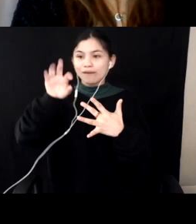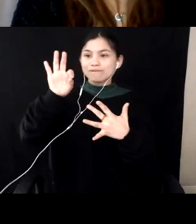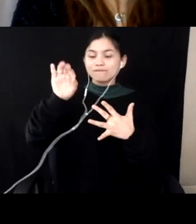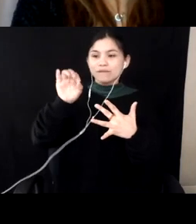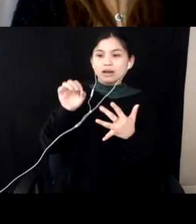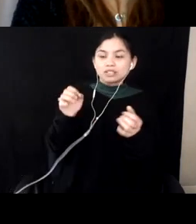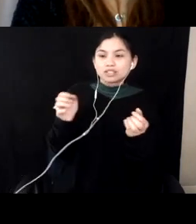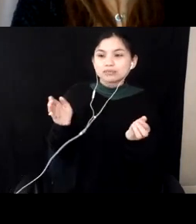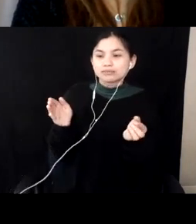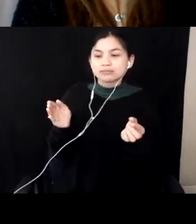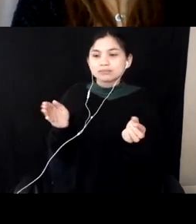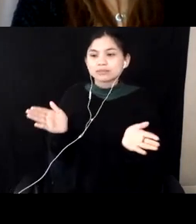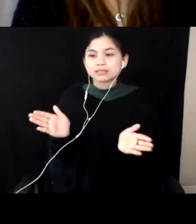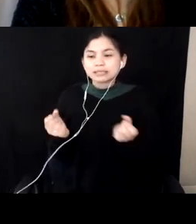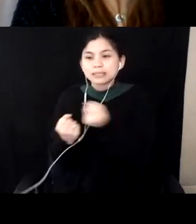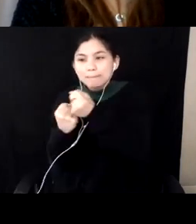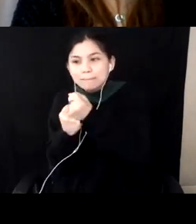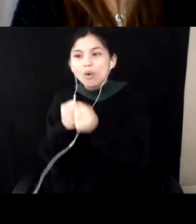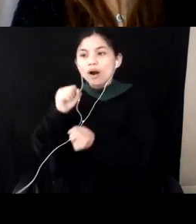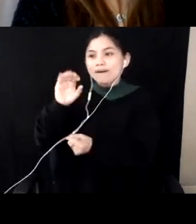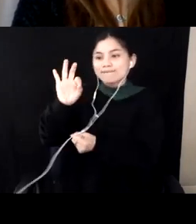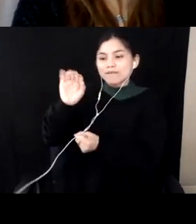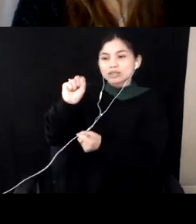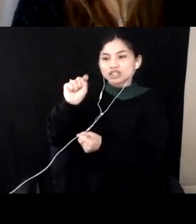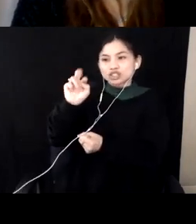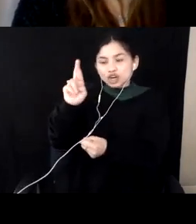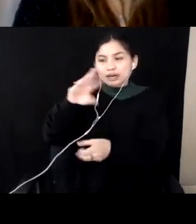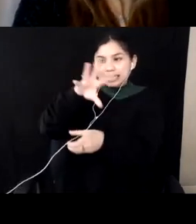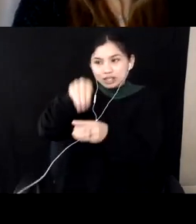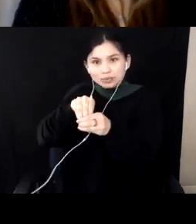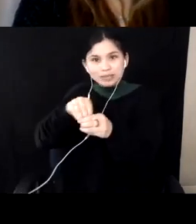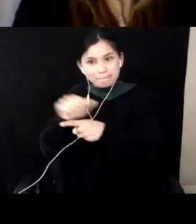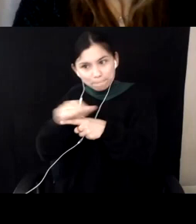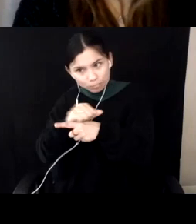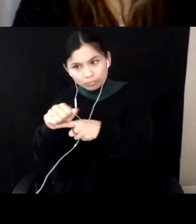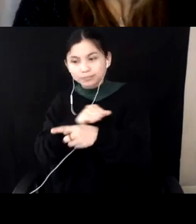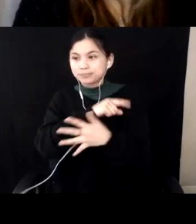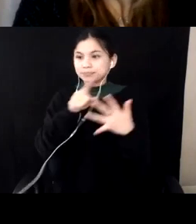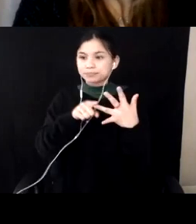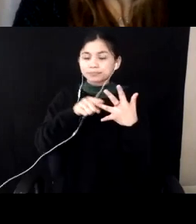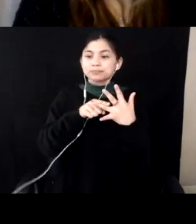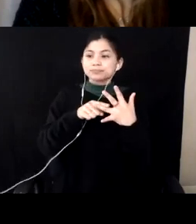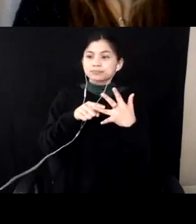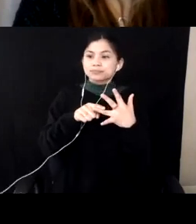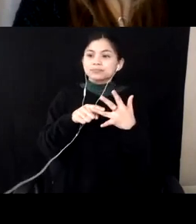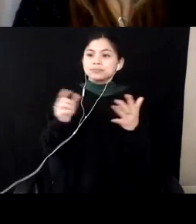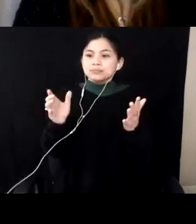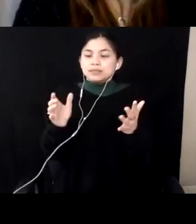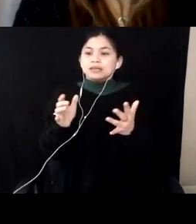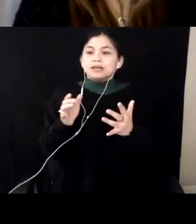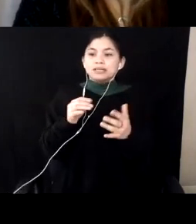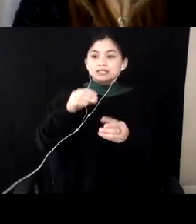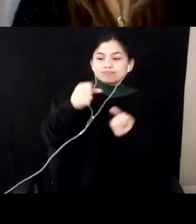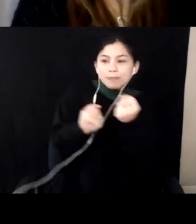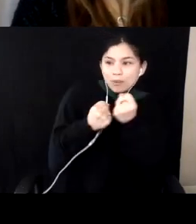community-based organizations, advocate for inclusive policies, encourage cultural